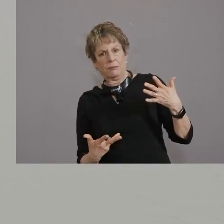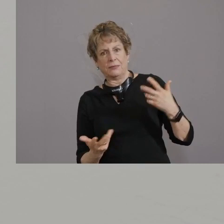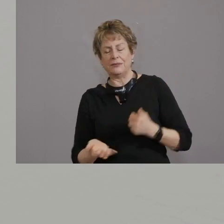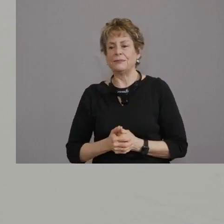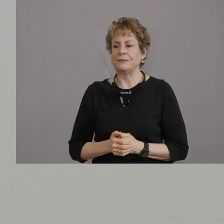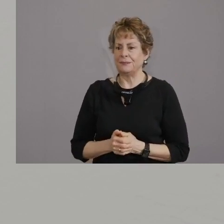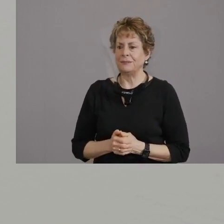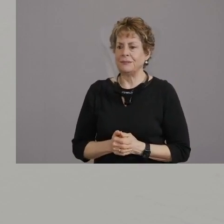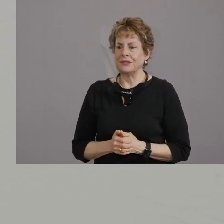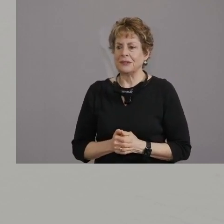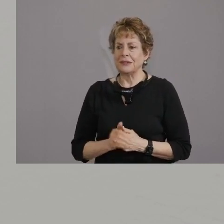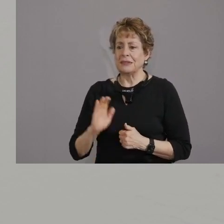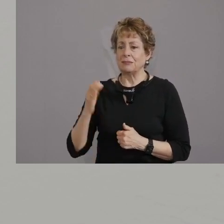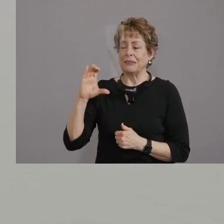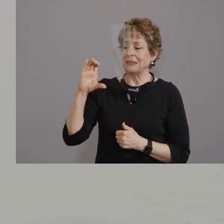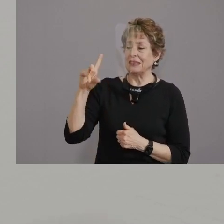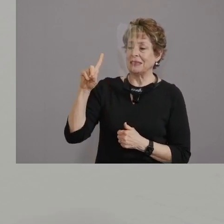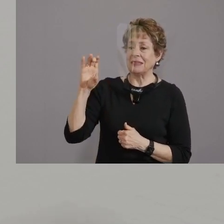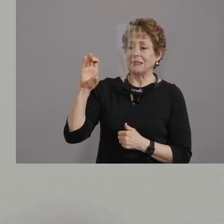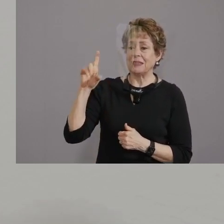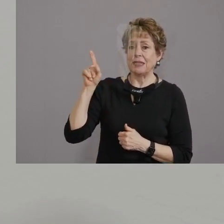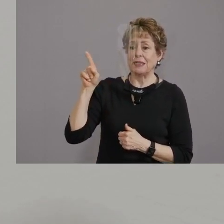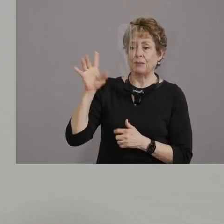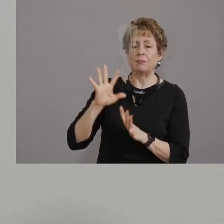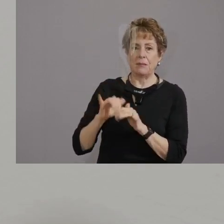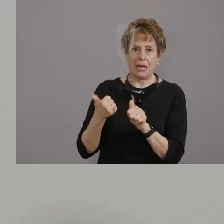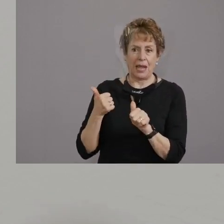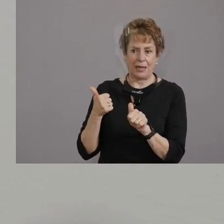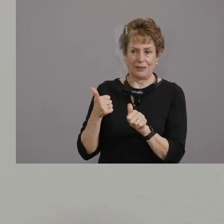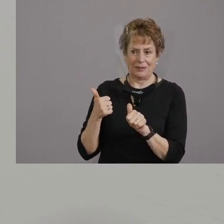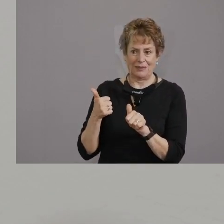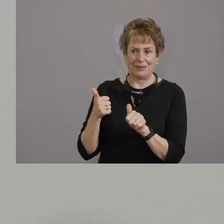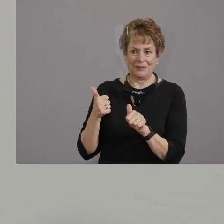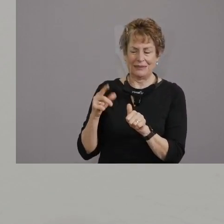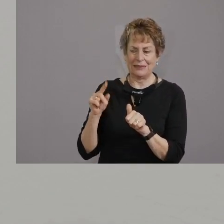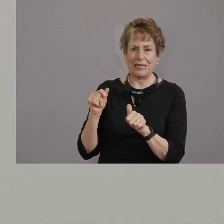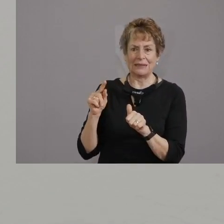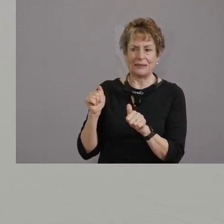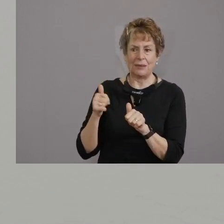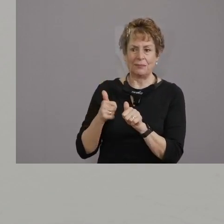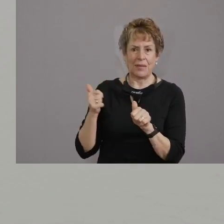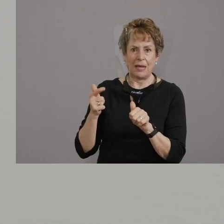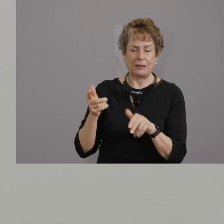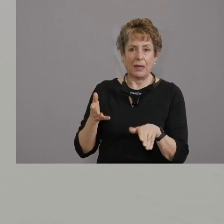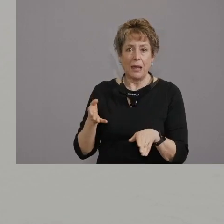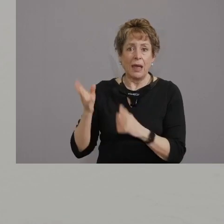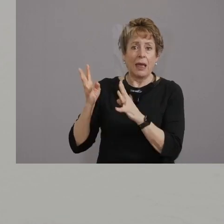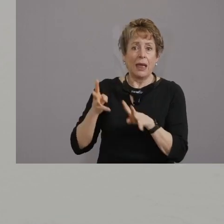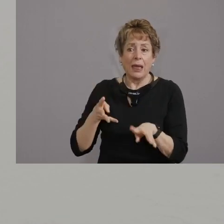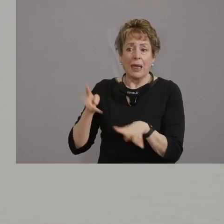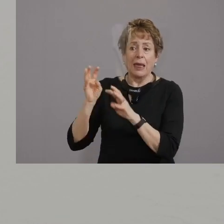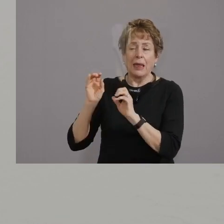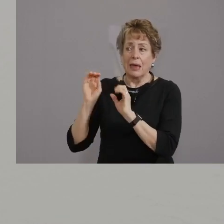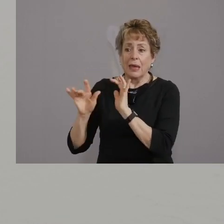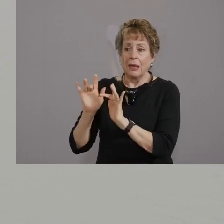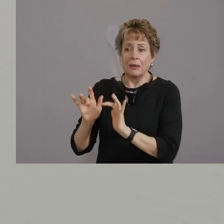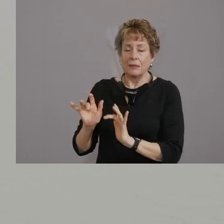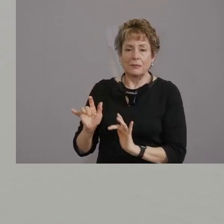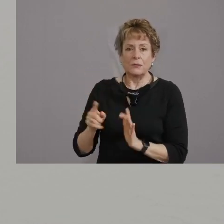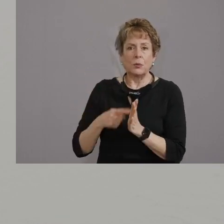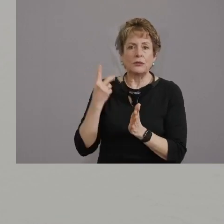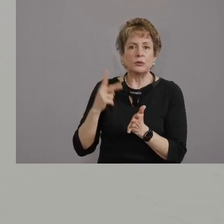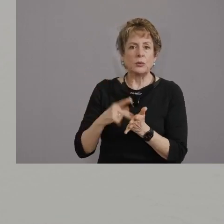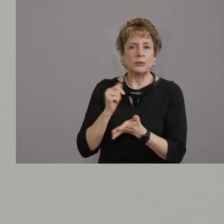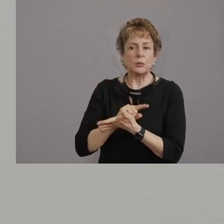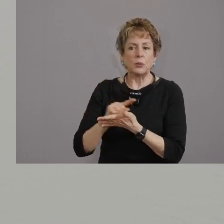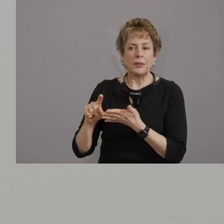pulling data and they're only updating a couple of times a week. We would recommend going by our numbers on the website. Ours are